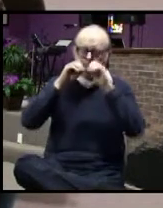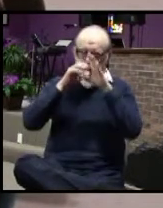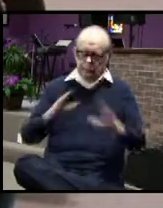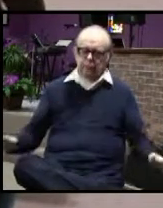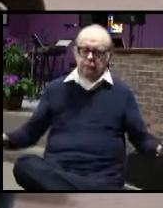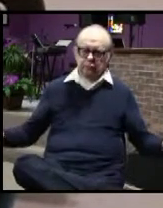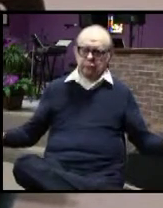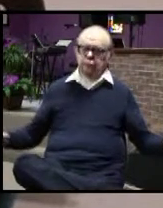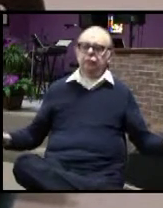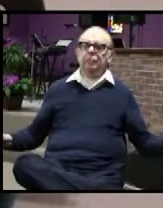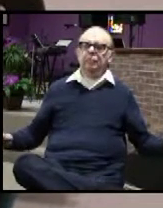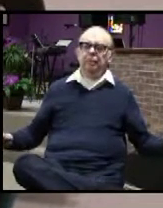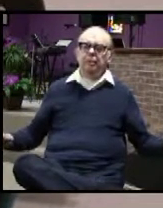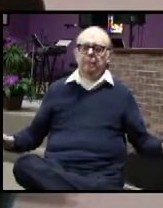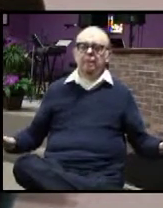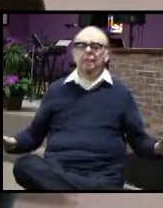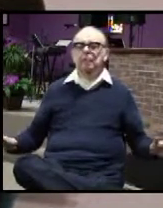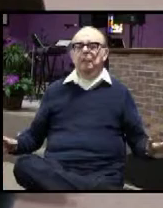pieces.